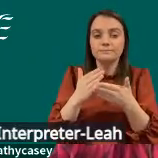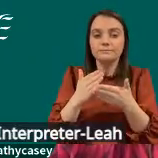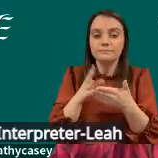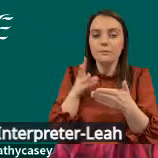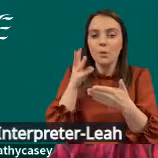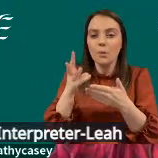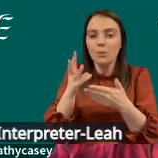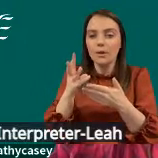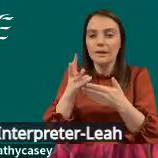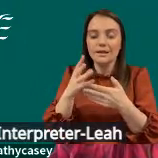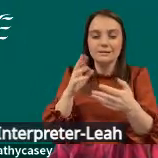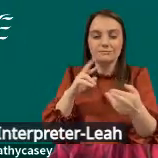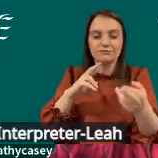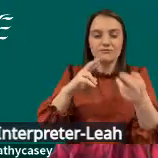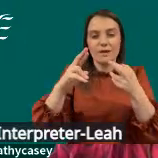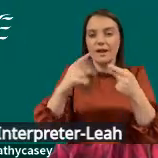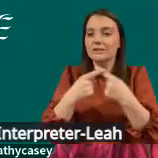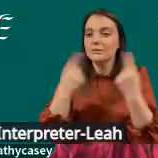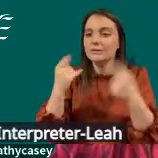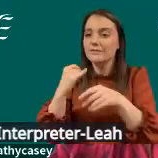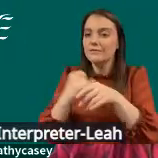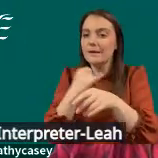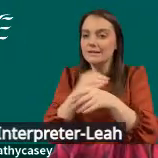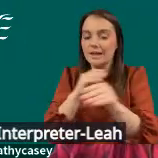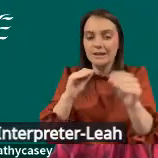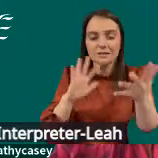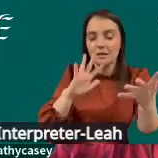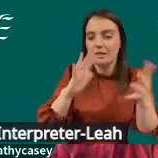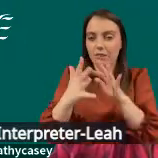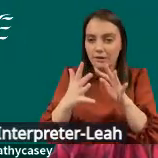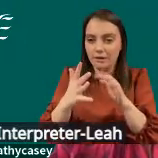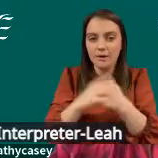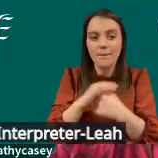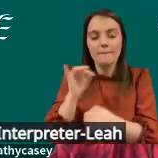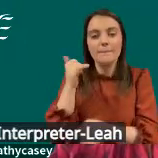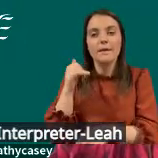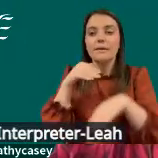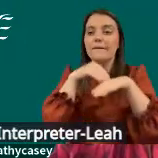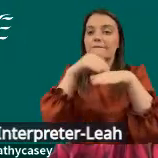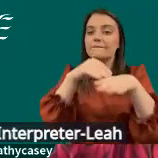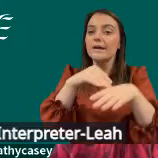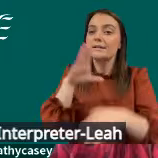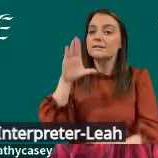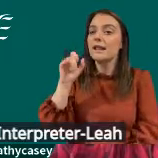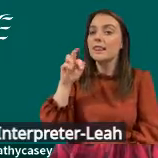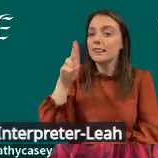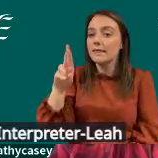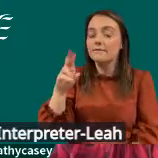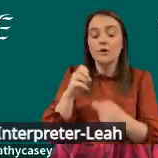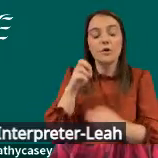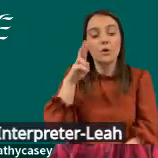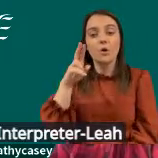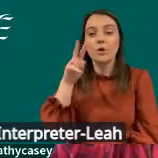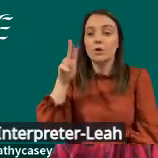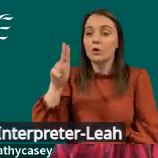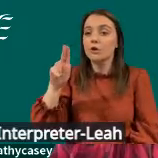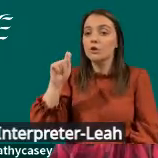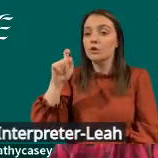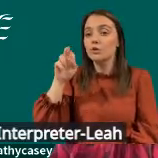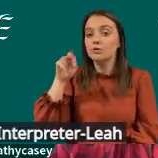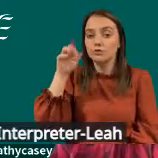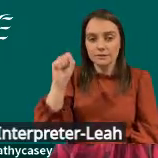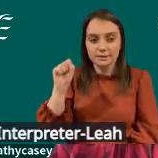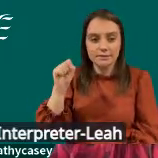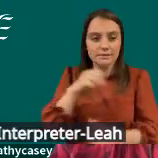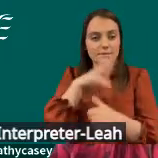react with medications that patients may be on or may affect the liver or the uterus, particularly St. John's wort and black cohosh. And